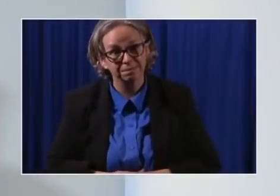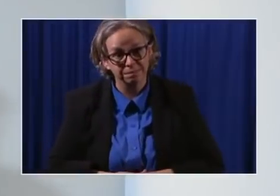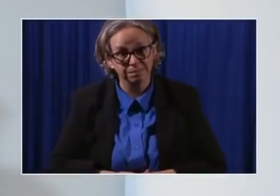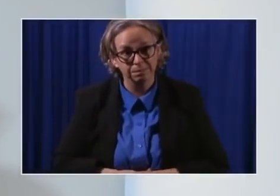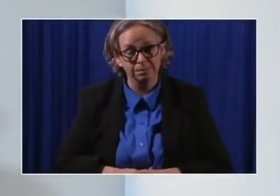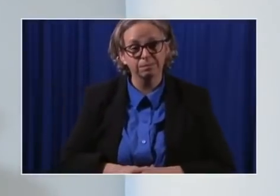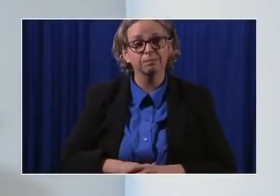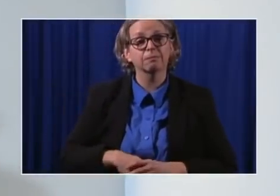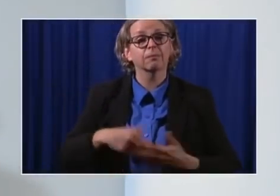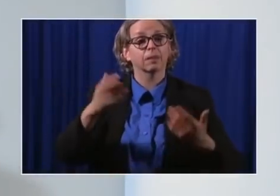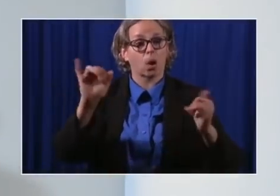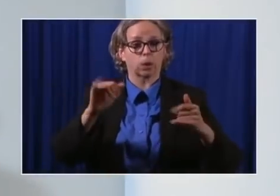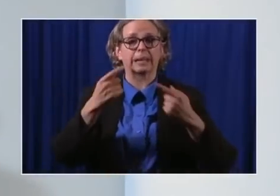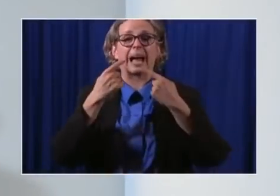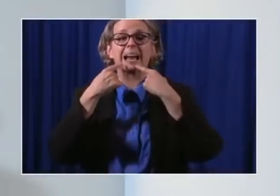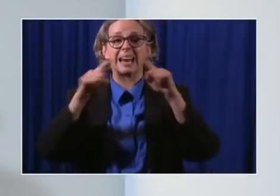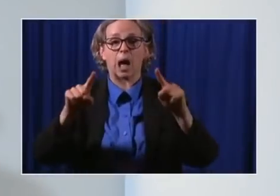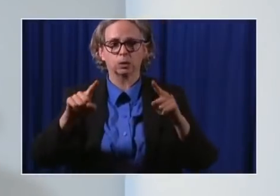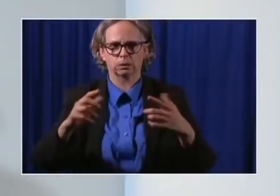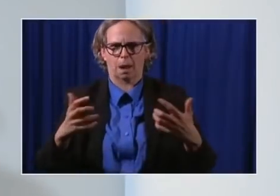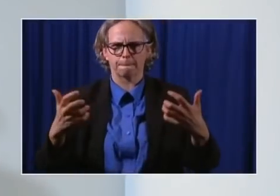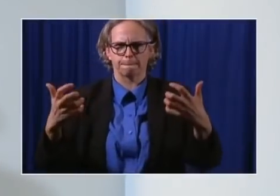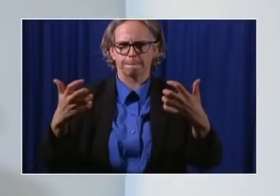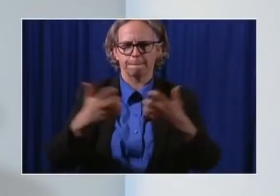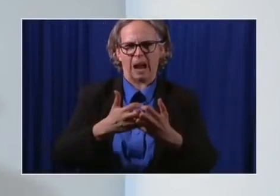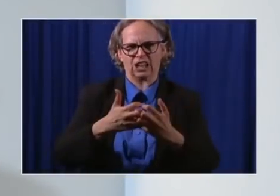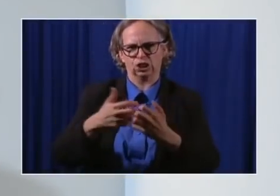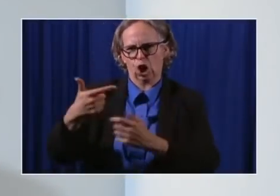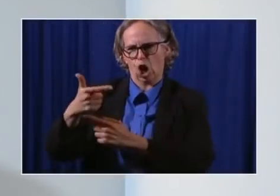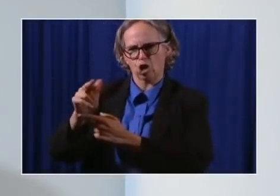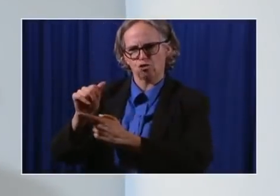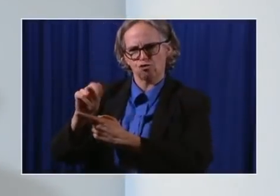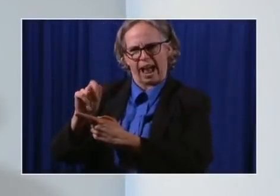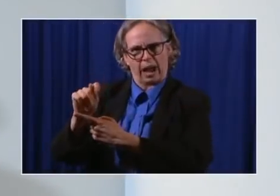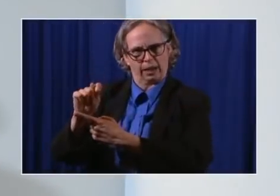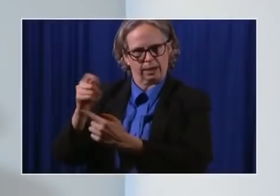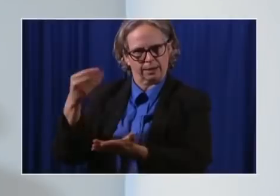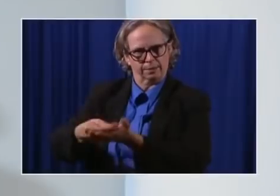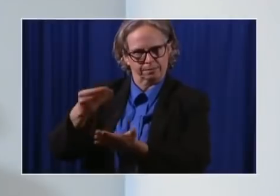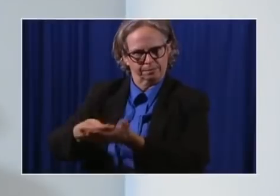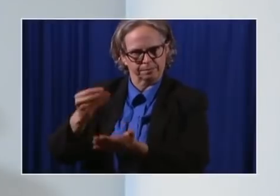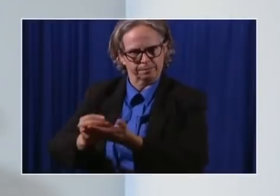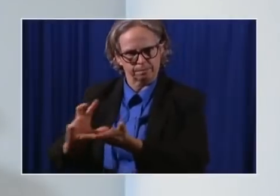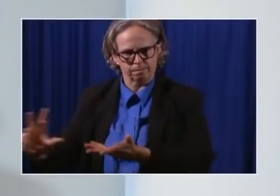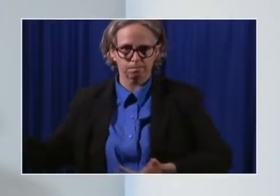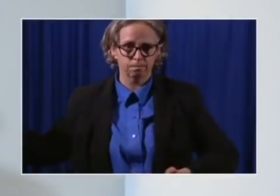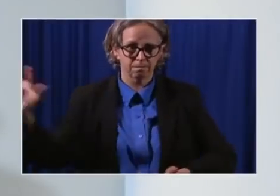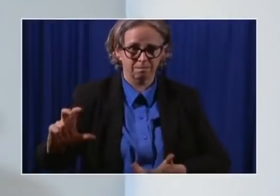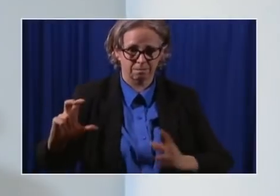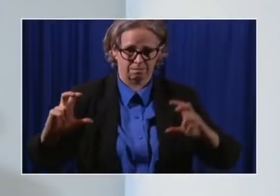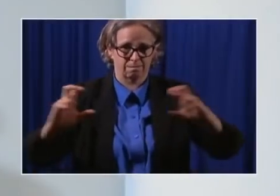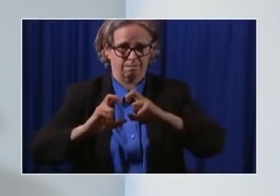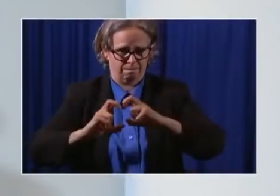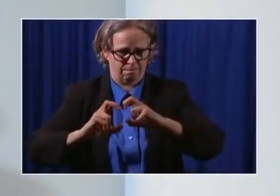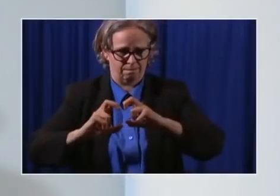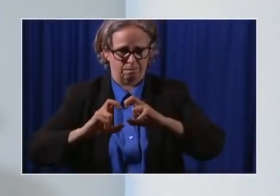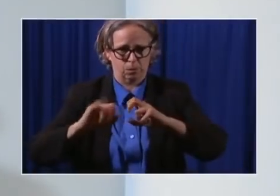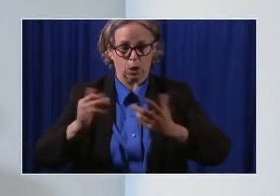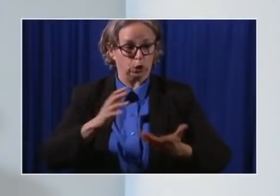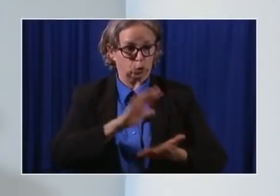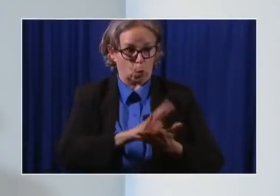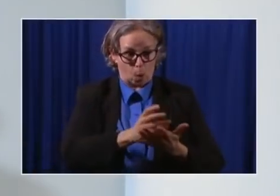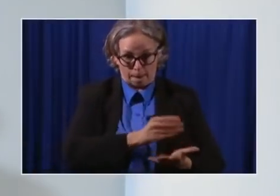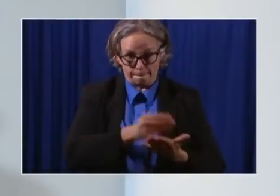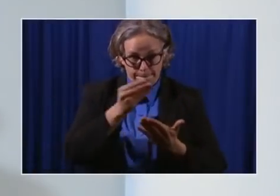matching grants that the schools will be able to use as they're purchasing these services. We are setting